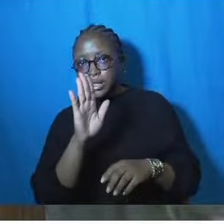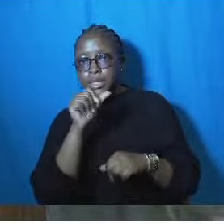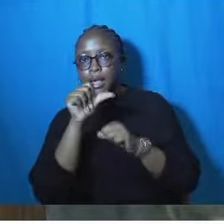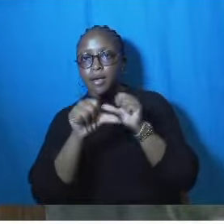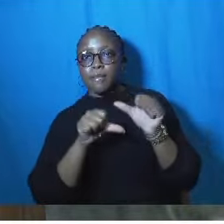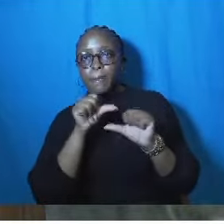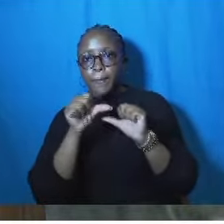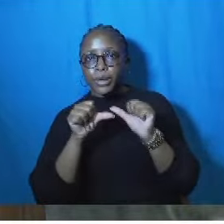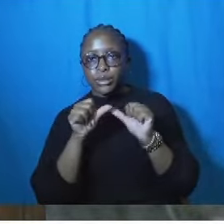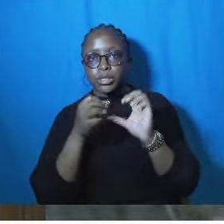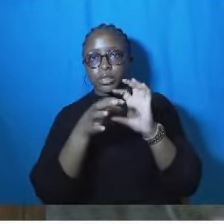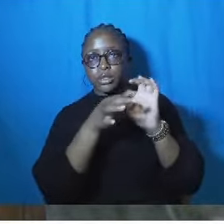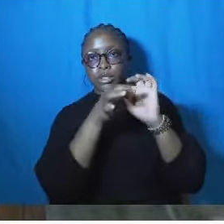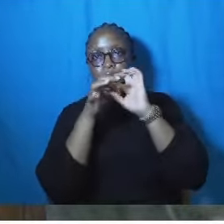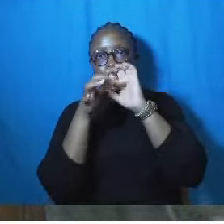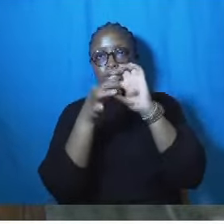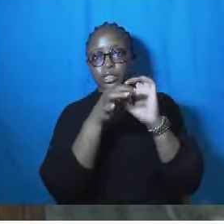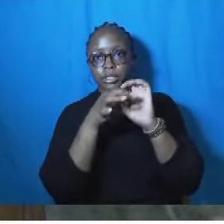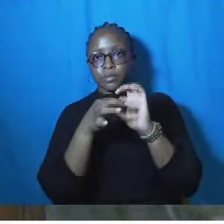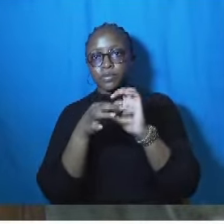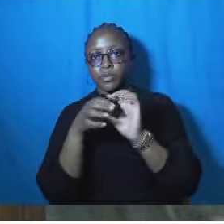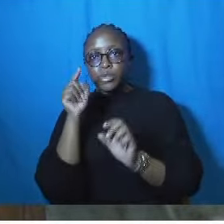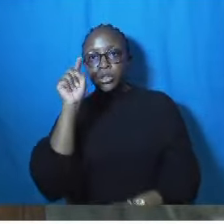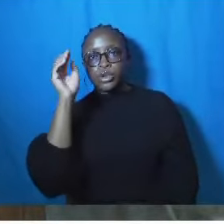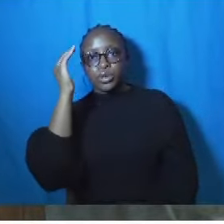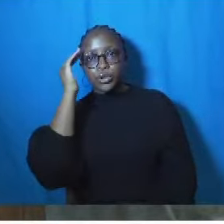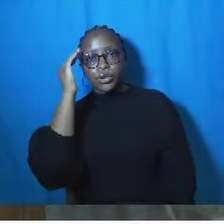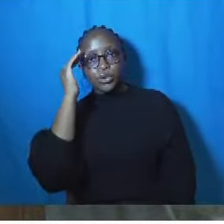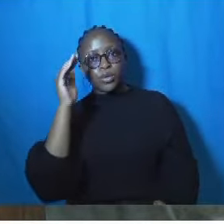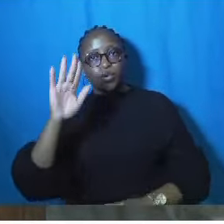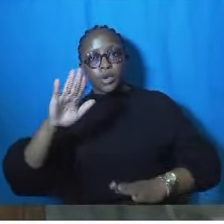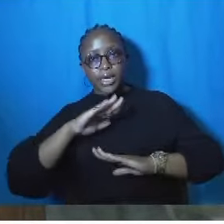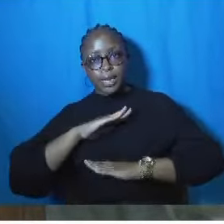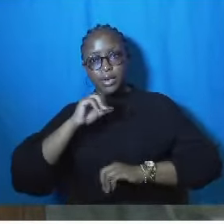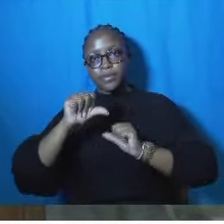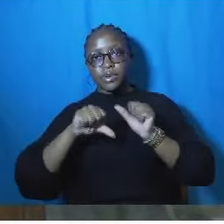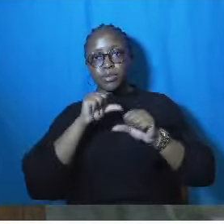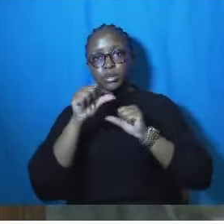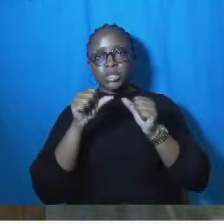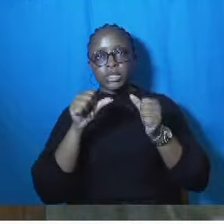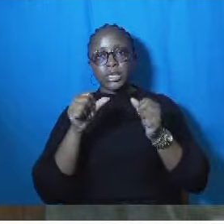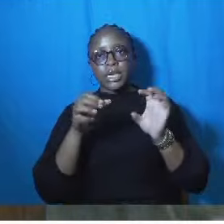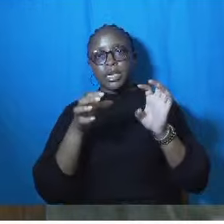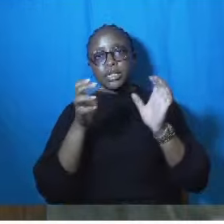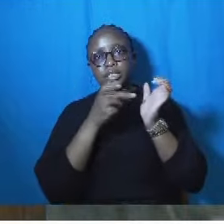Have you known enough of Jesus to know how to relate with another?